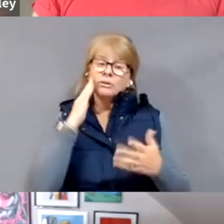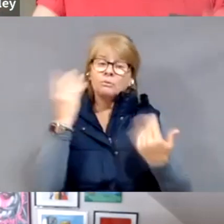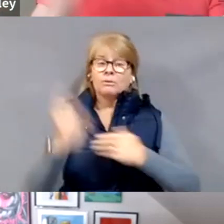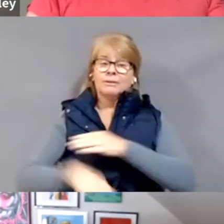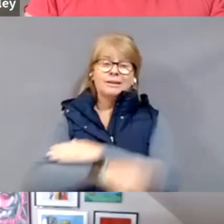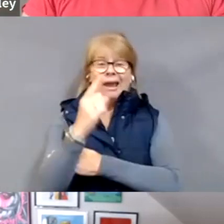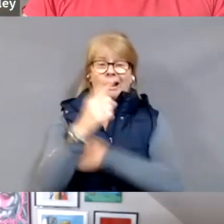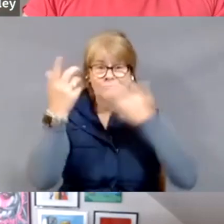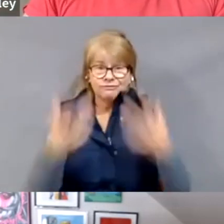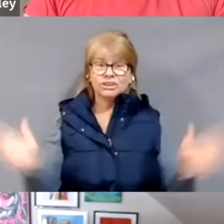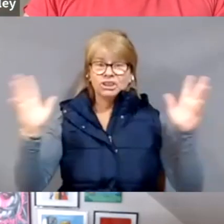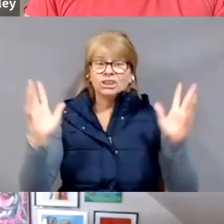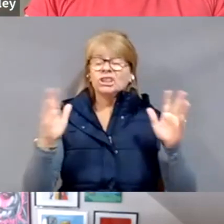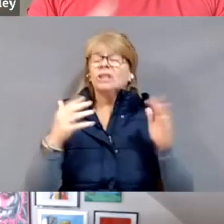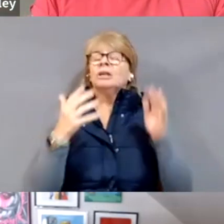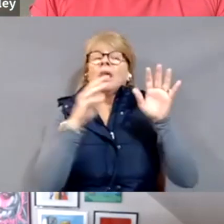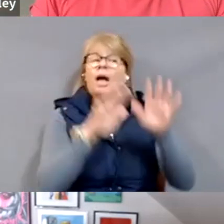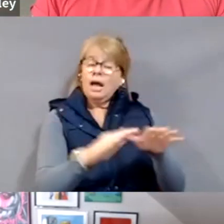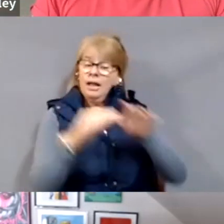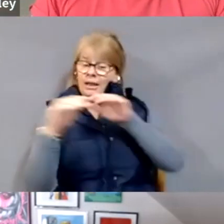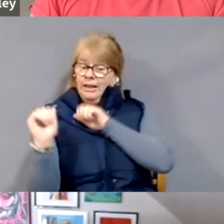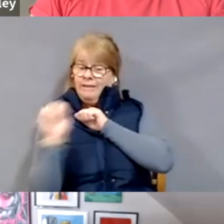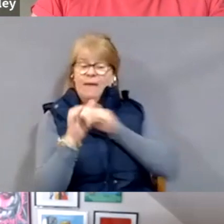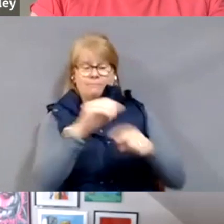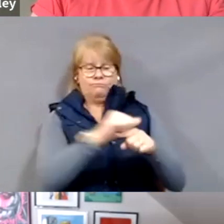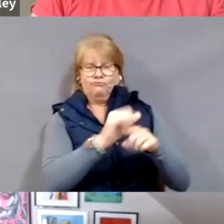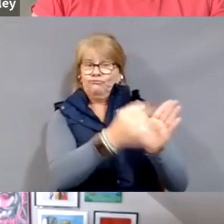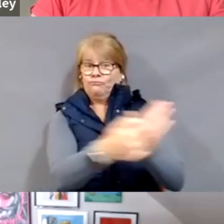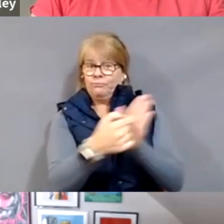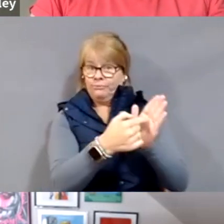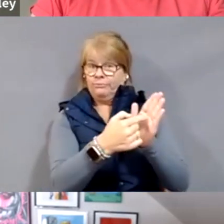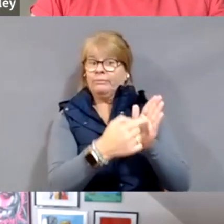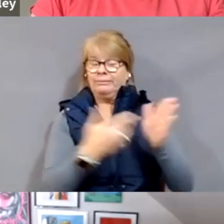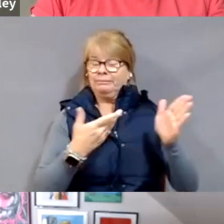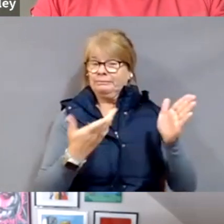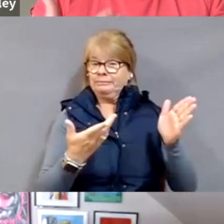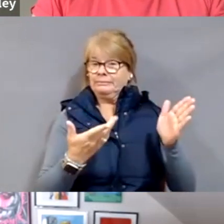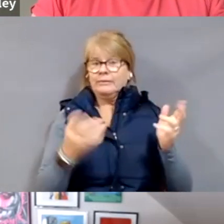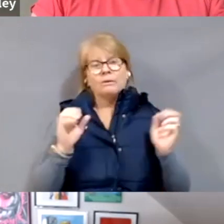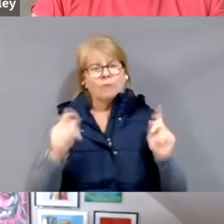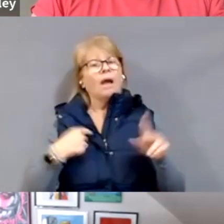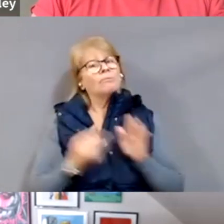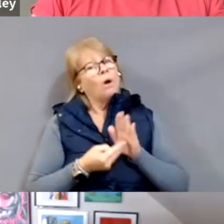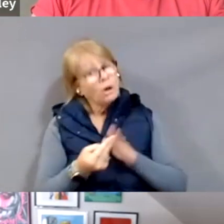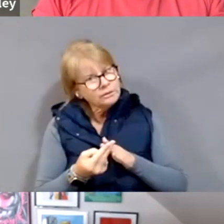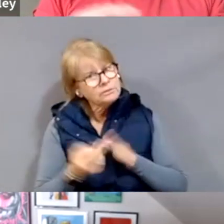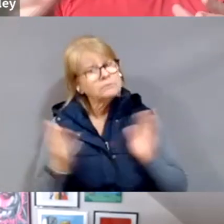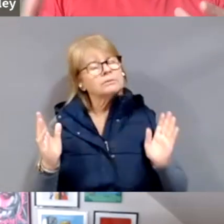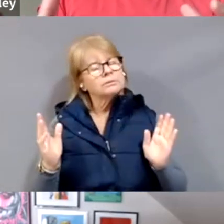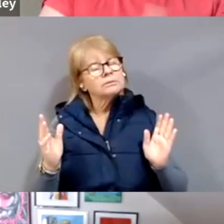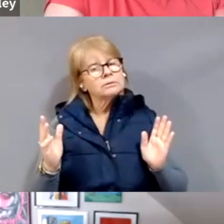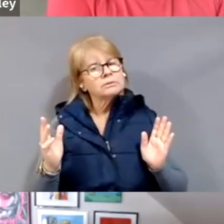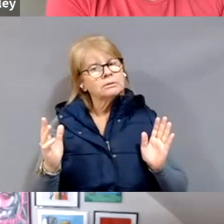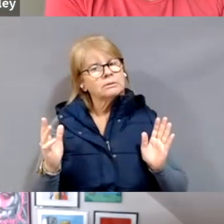if I can leave that room, that auditioning space, and go, well, I was honest. I did